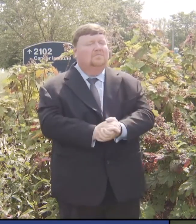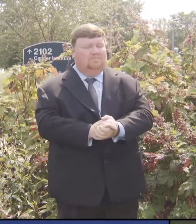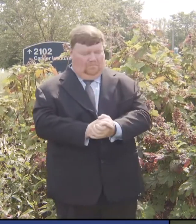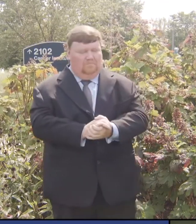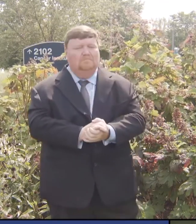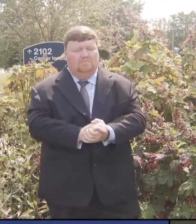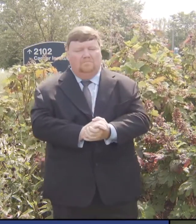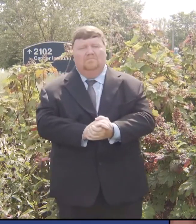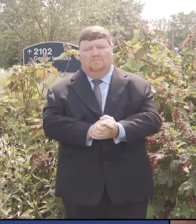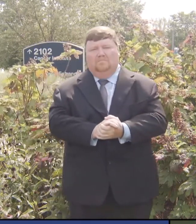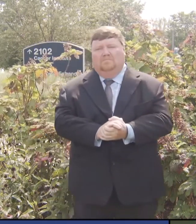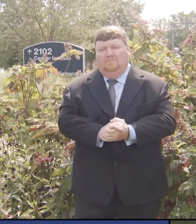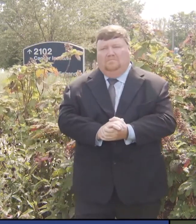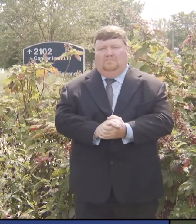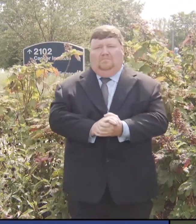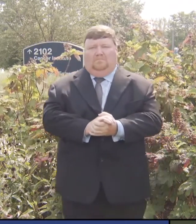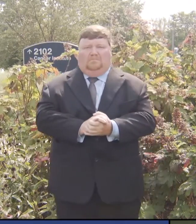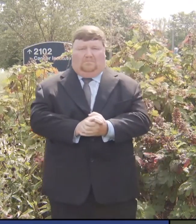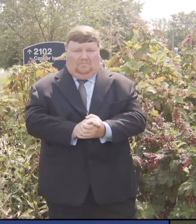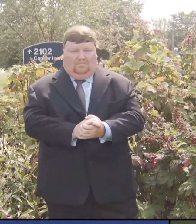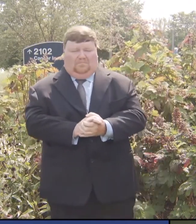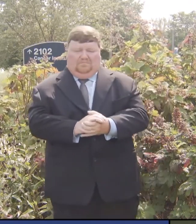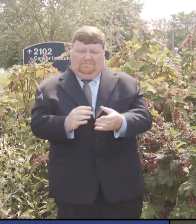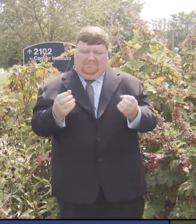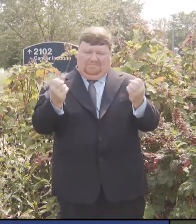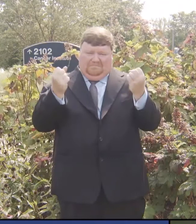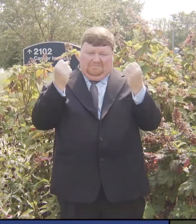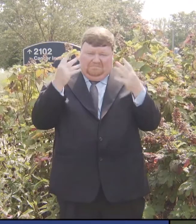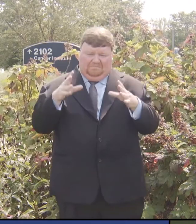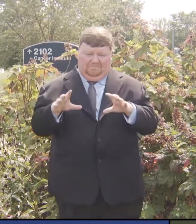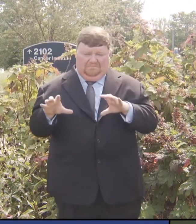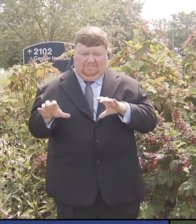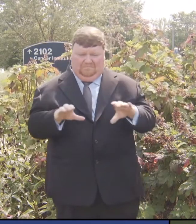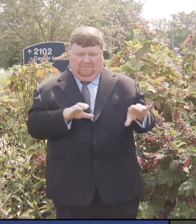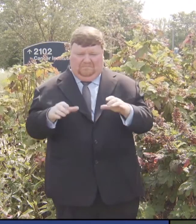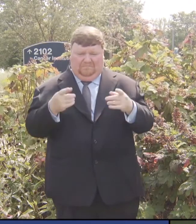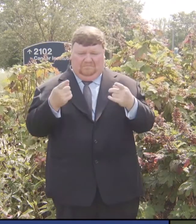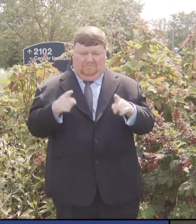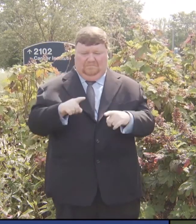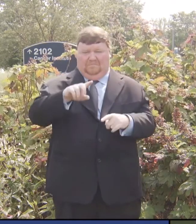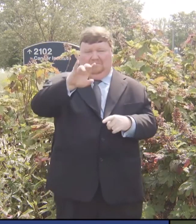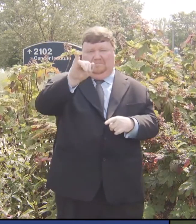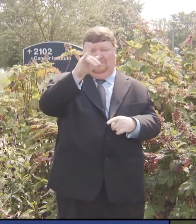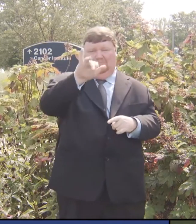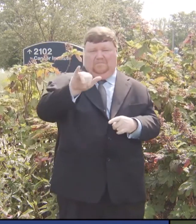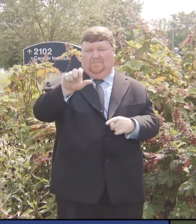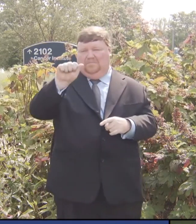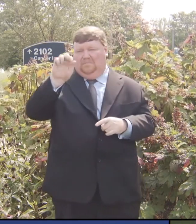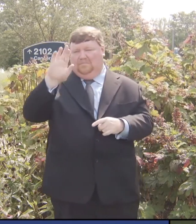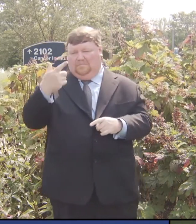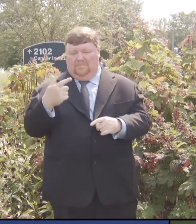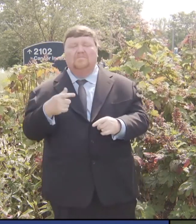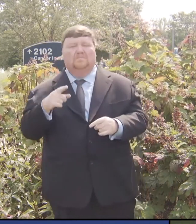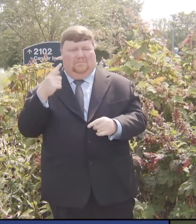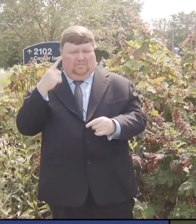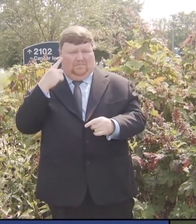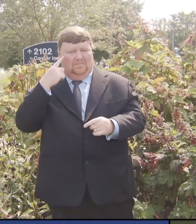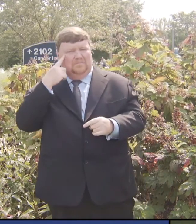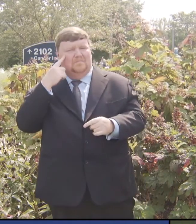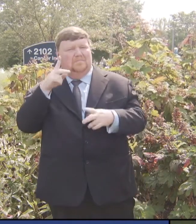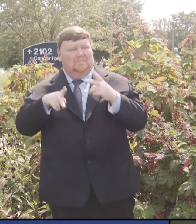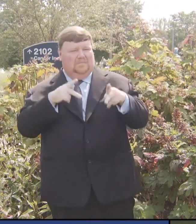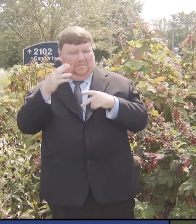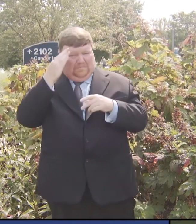Sure. So there were a confluence of activities that took place the end of July into August. I think, as folks know, there